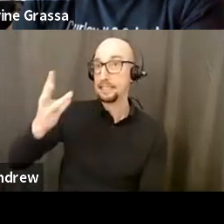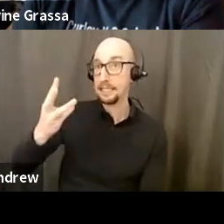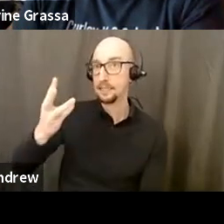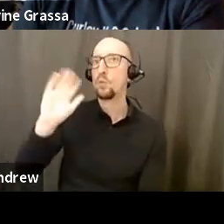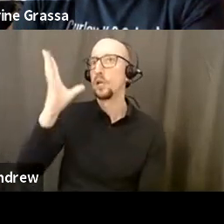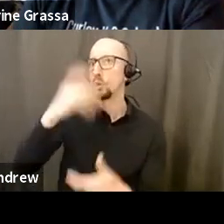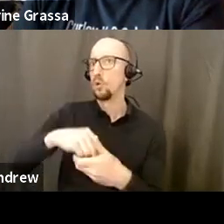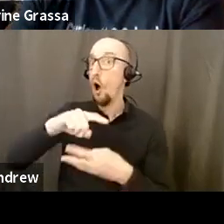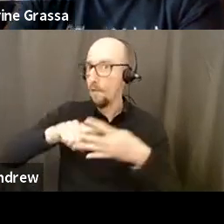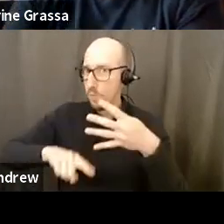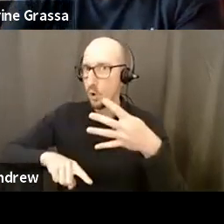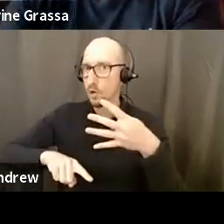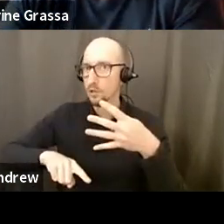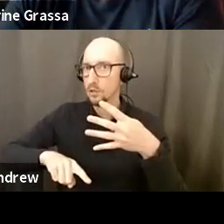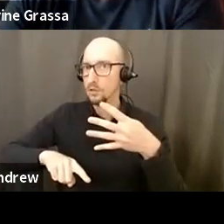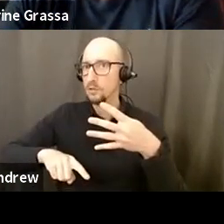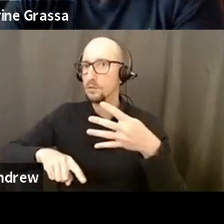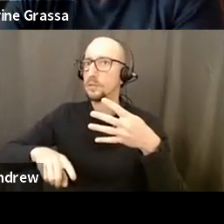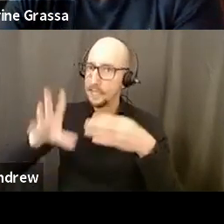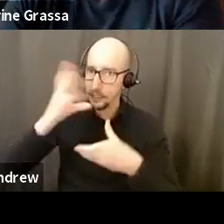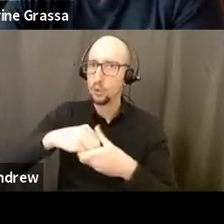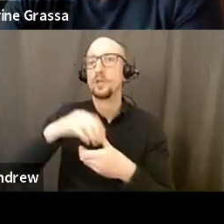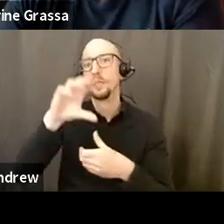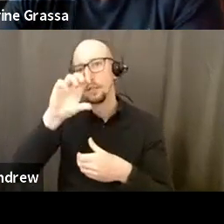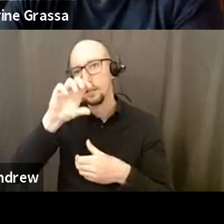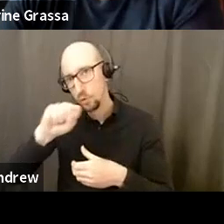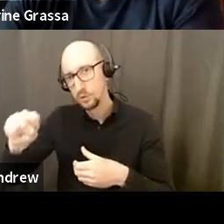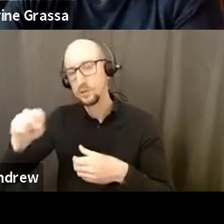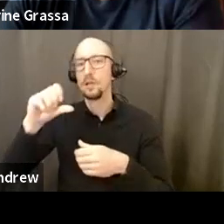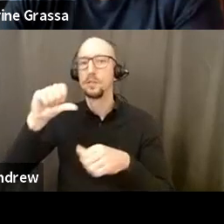subjects. Have I captured all of that correctly?